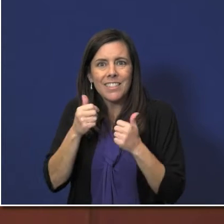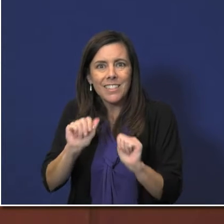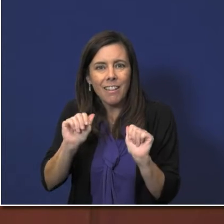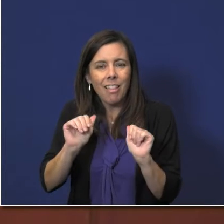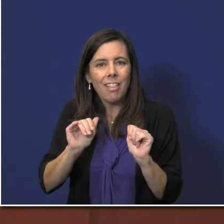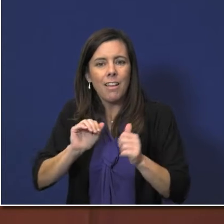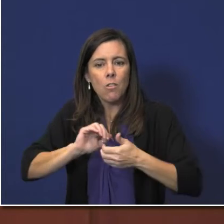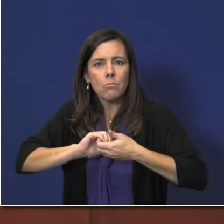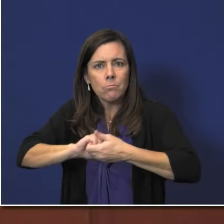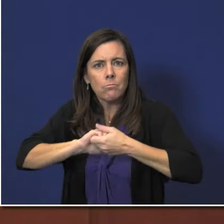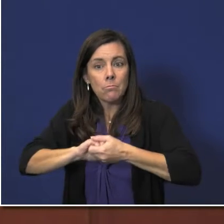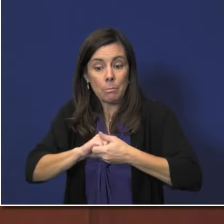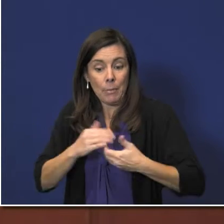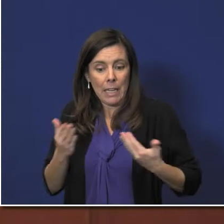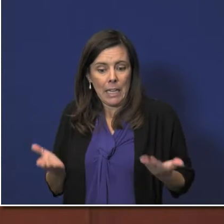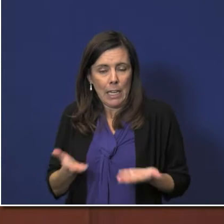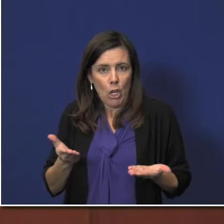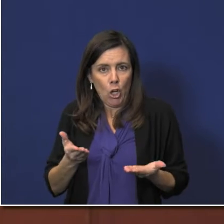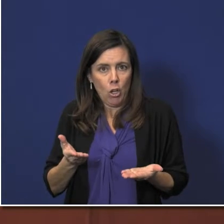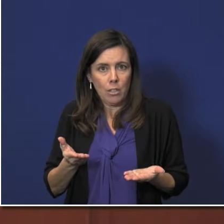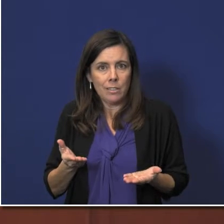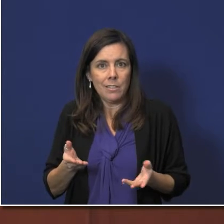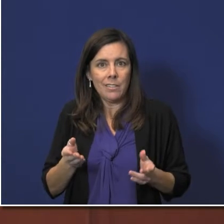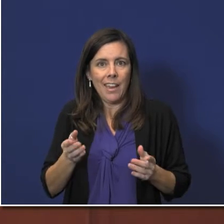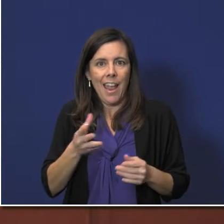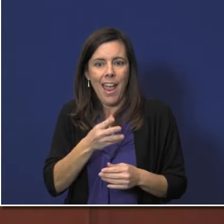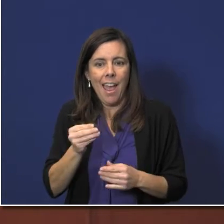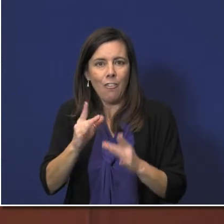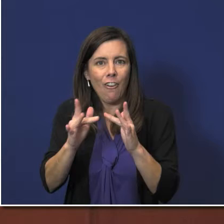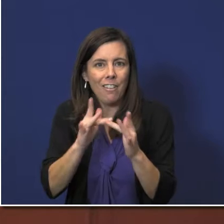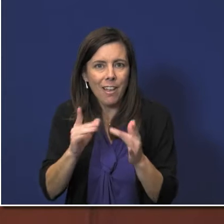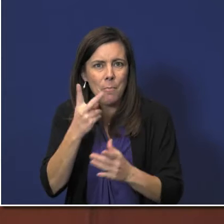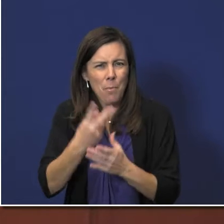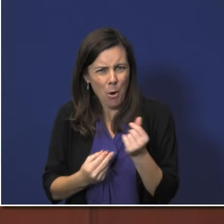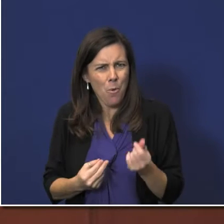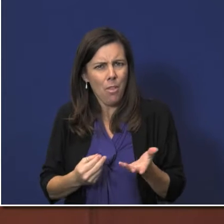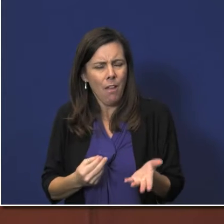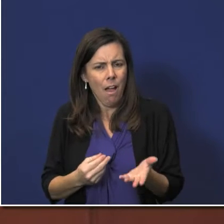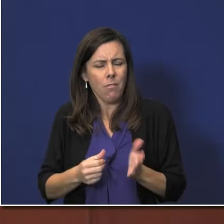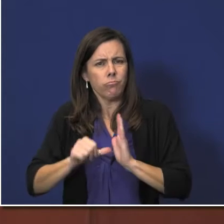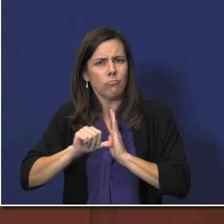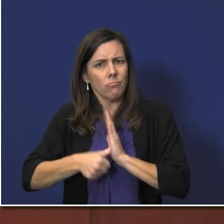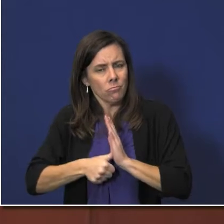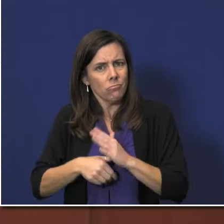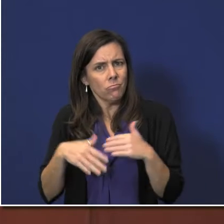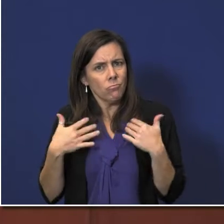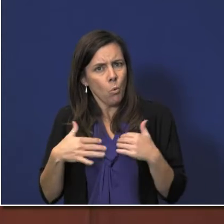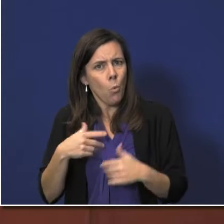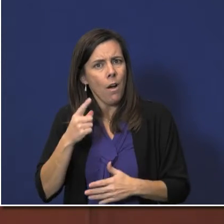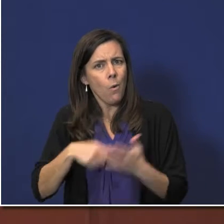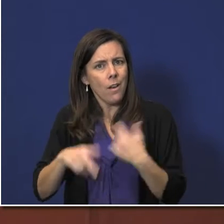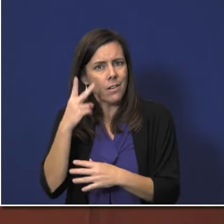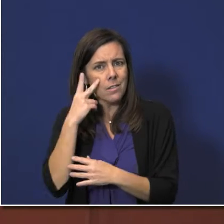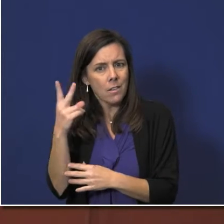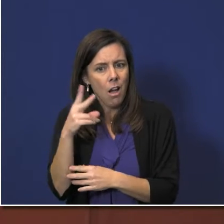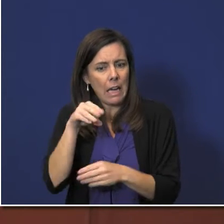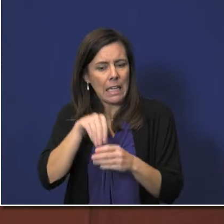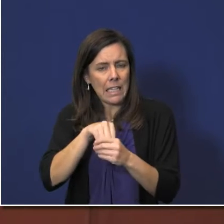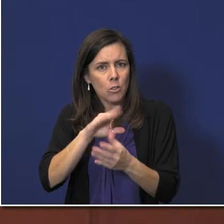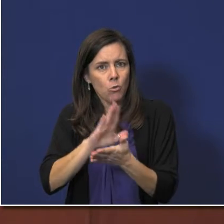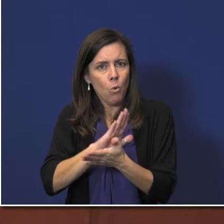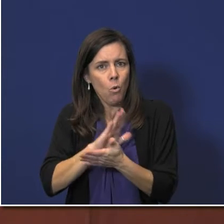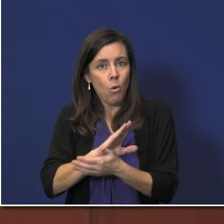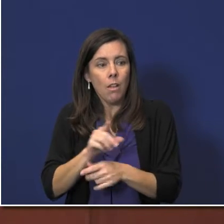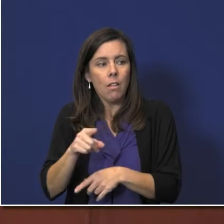working with those that were face-to-face and those virtual. So I was extremely impressed with what I saw in the schools, and like Mr.